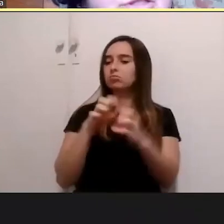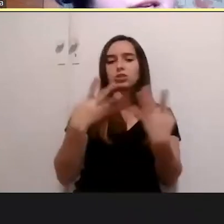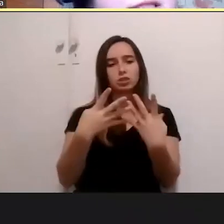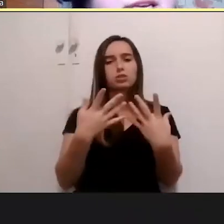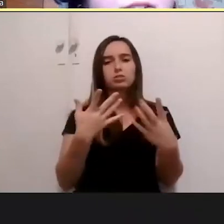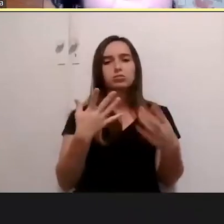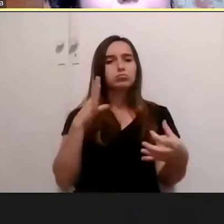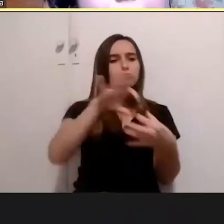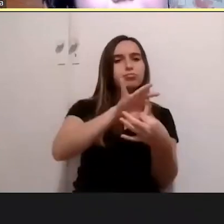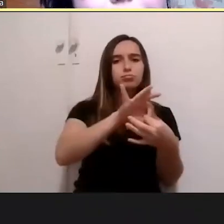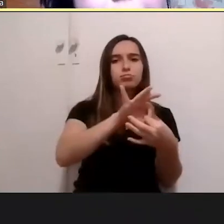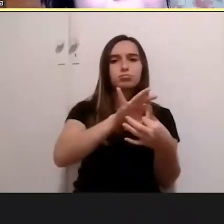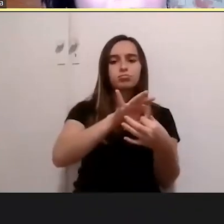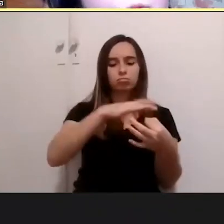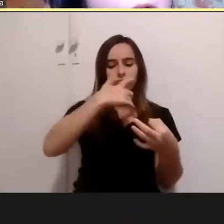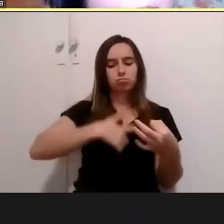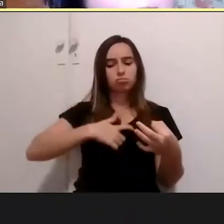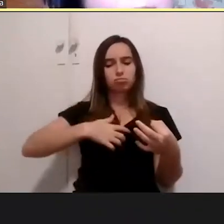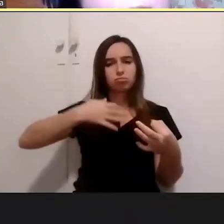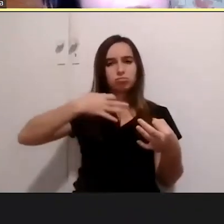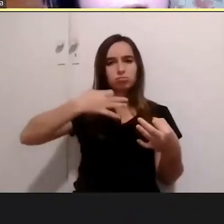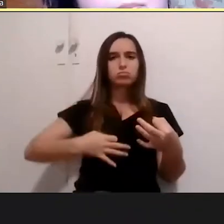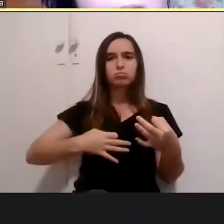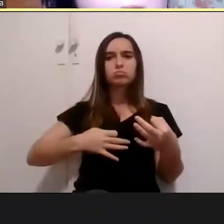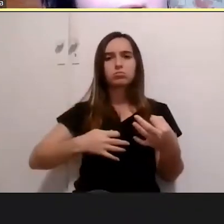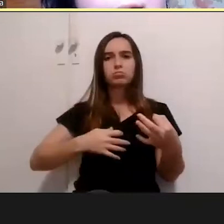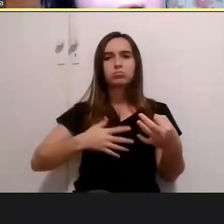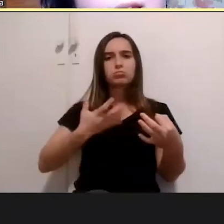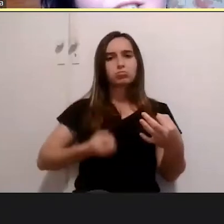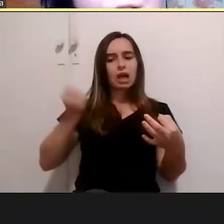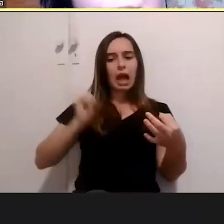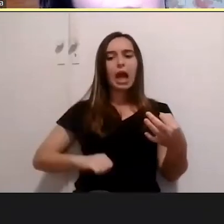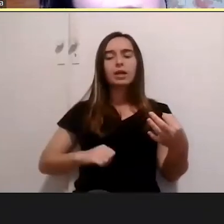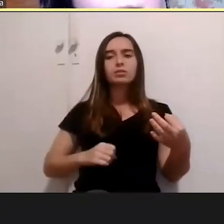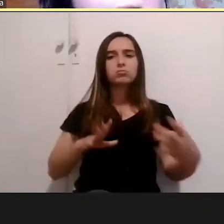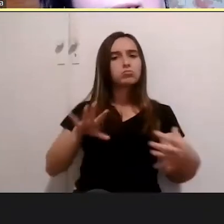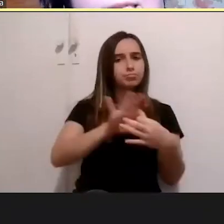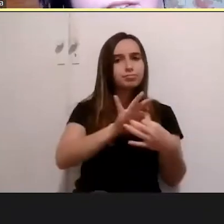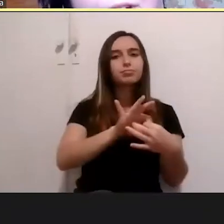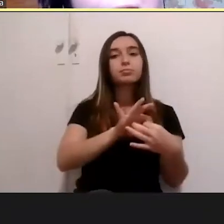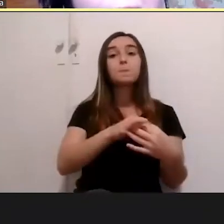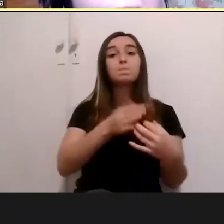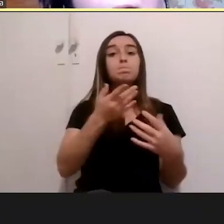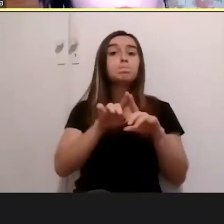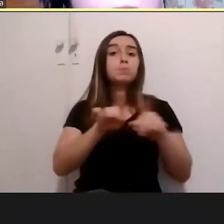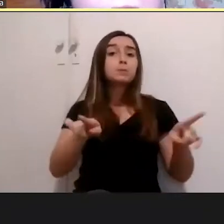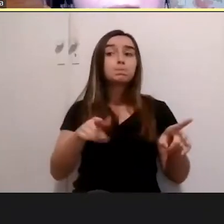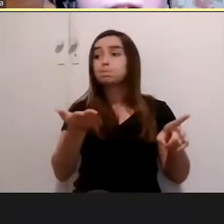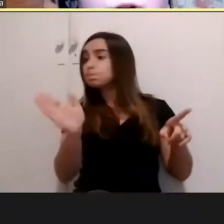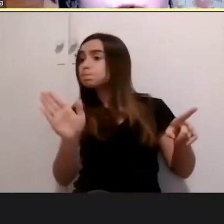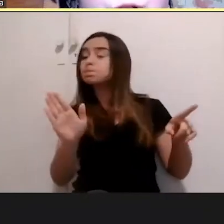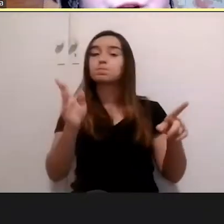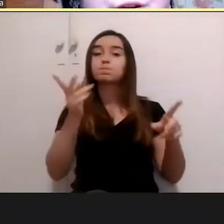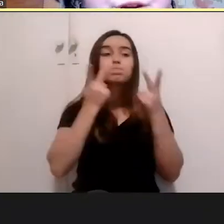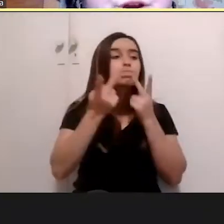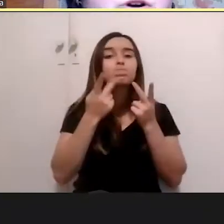their self-determination and rights. But in general, at least in Finland, how we see the